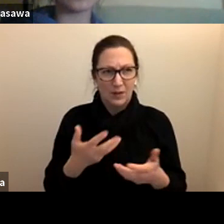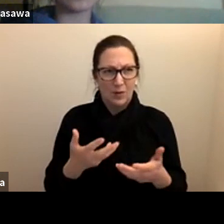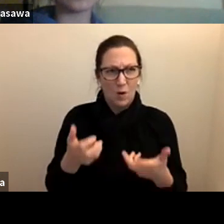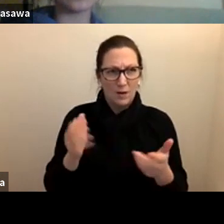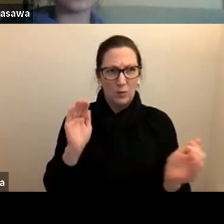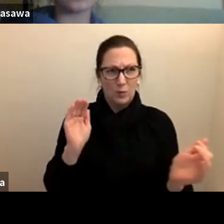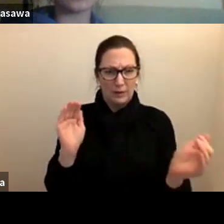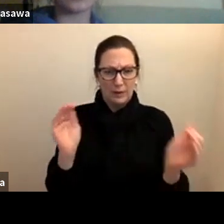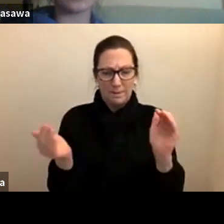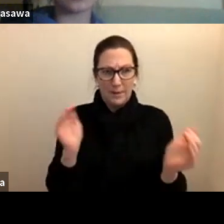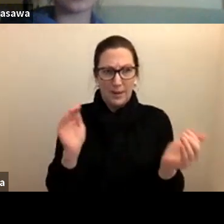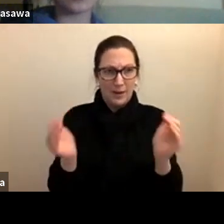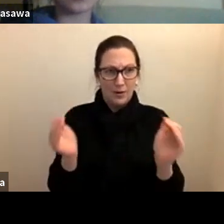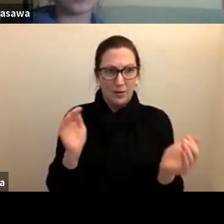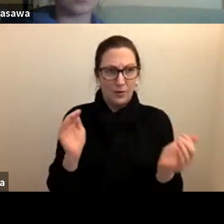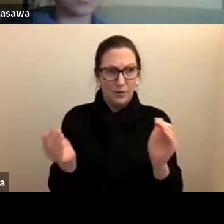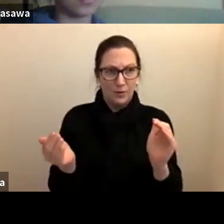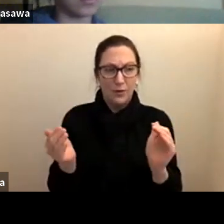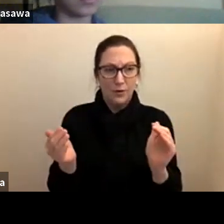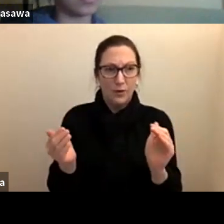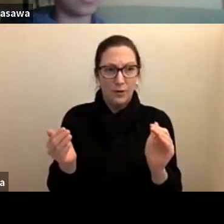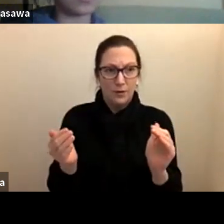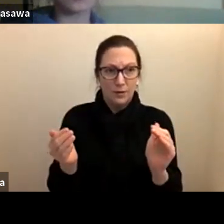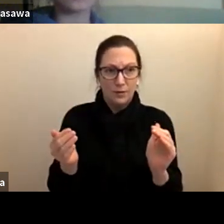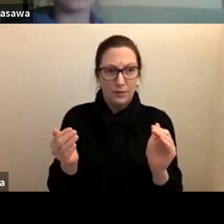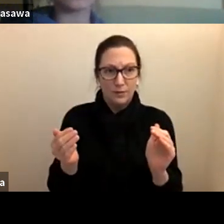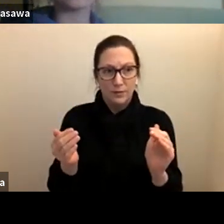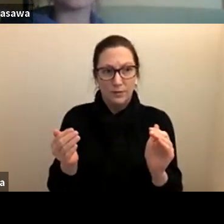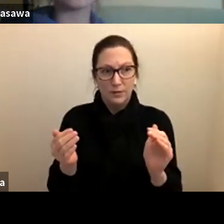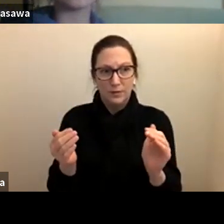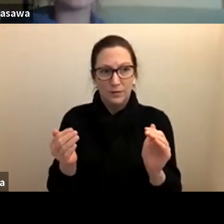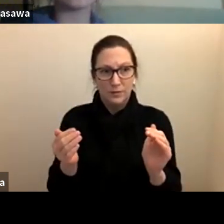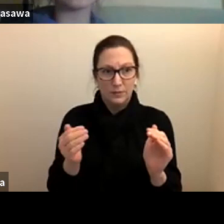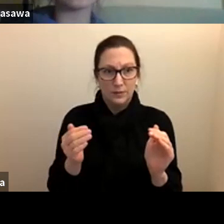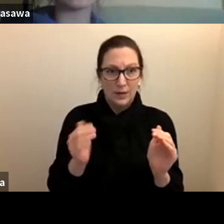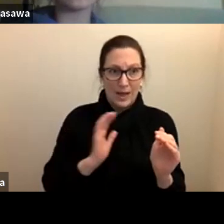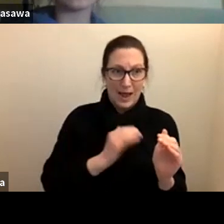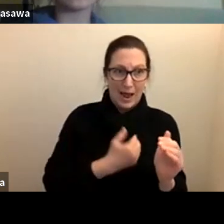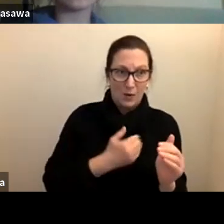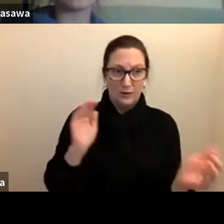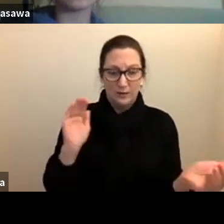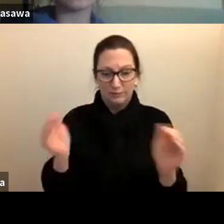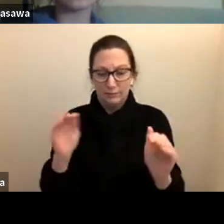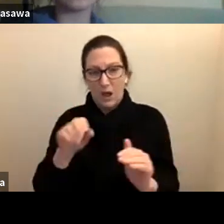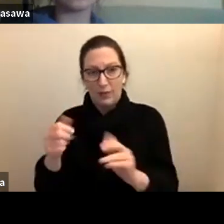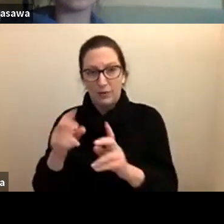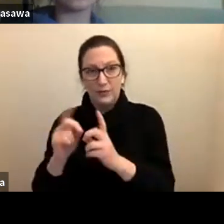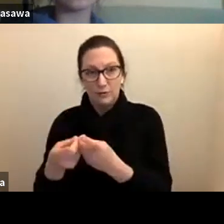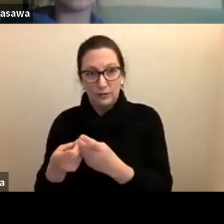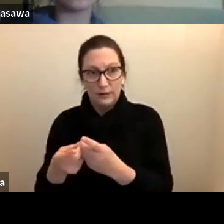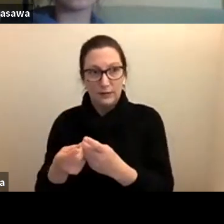compare the conversation with what other places have done. I think that No, I think you, go